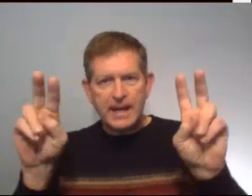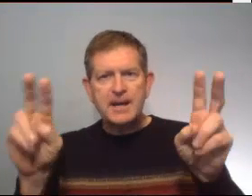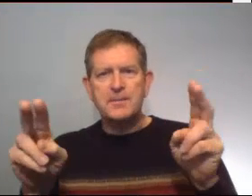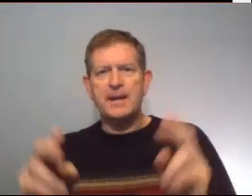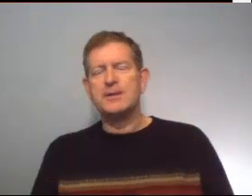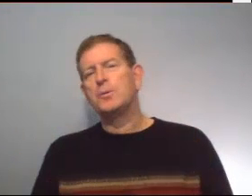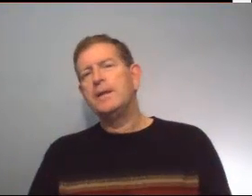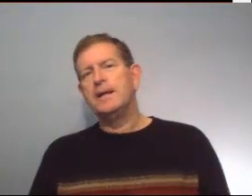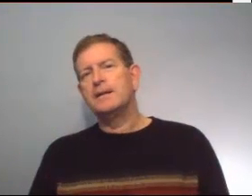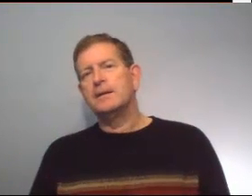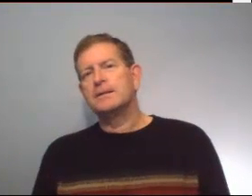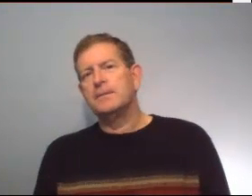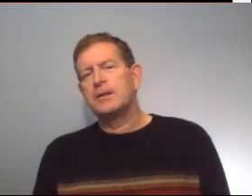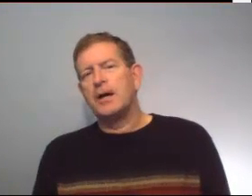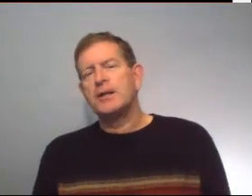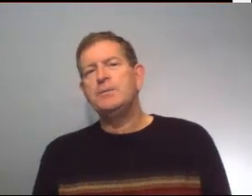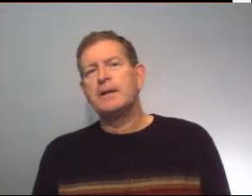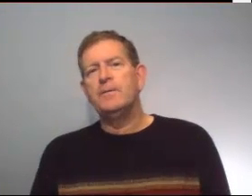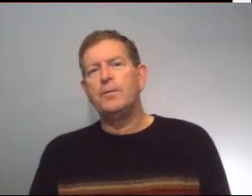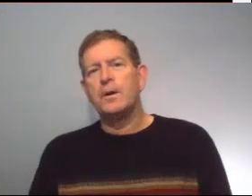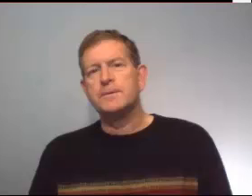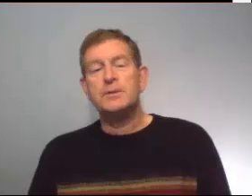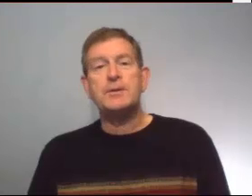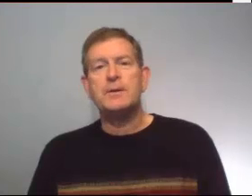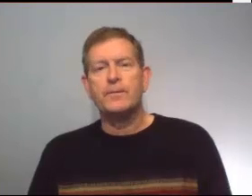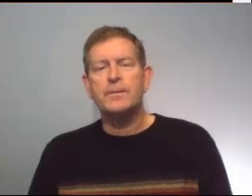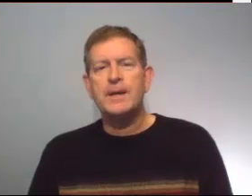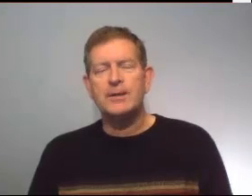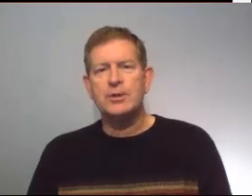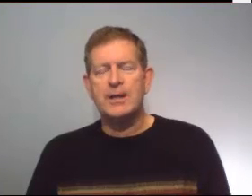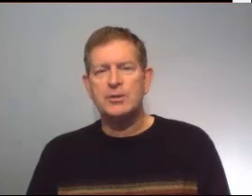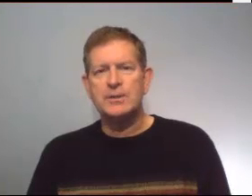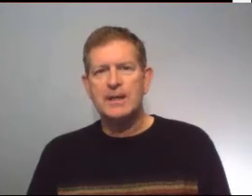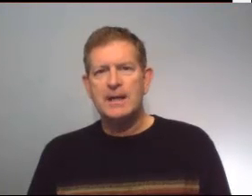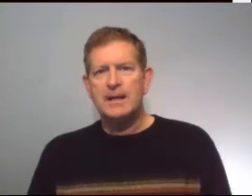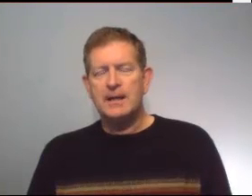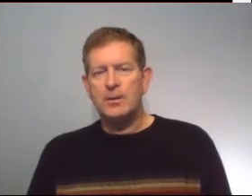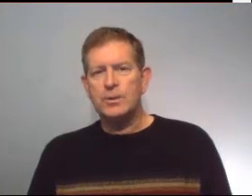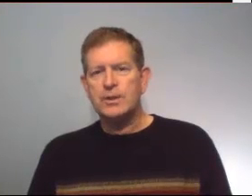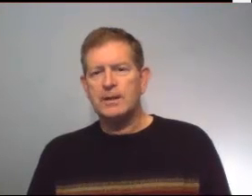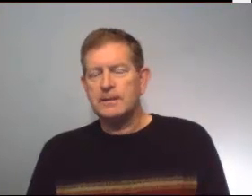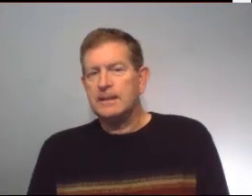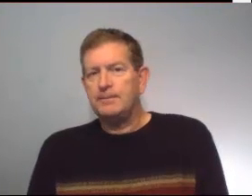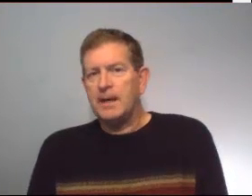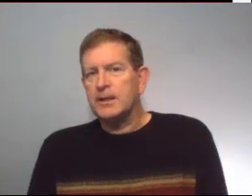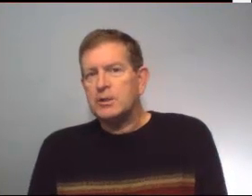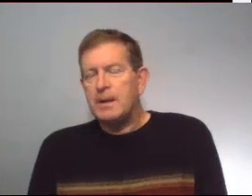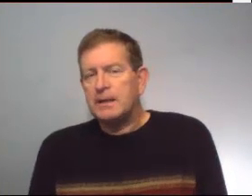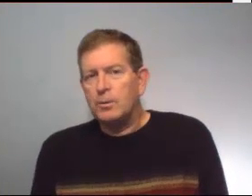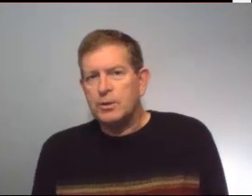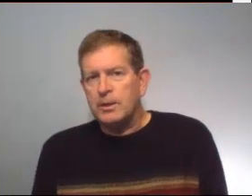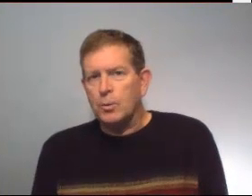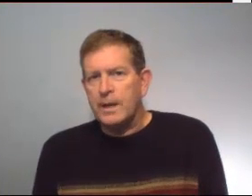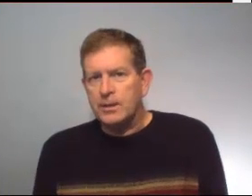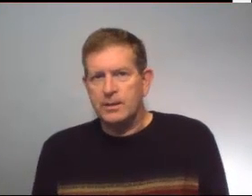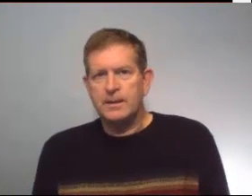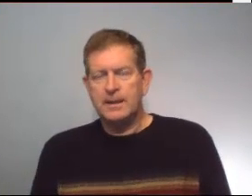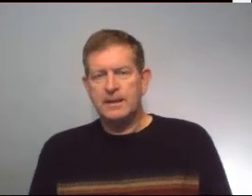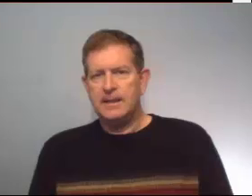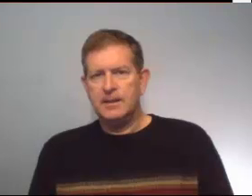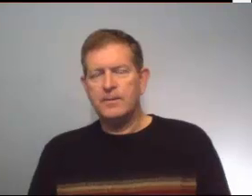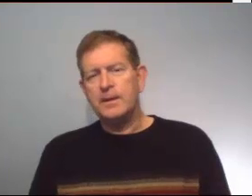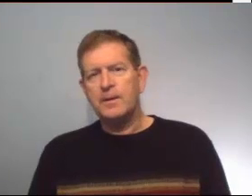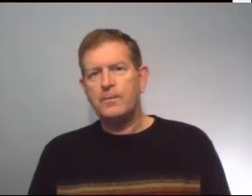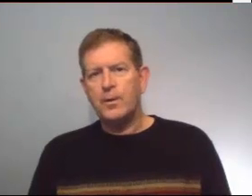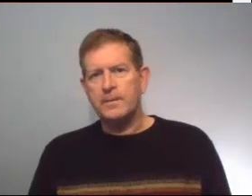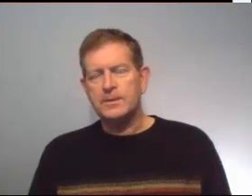number of landmines within it, some unexpected forms, especially verb conjugations, which are unexpected, which are irregular